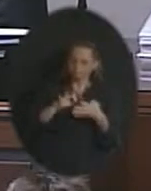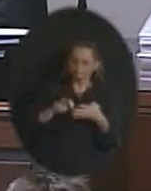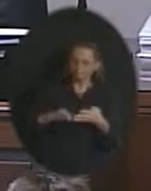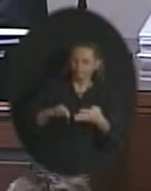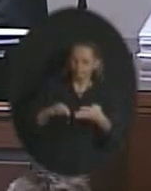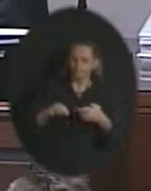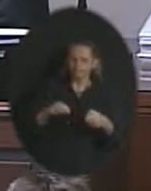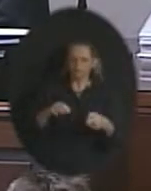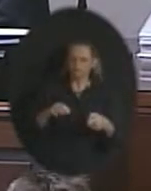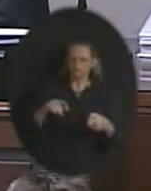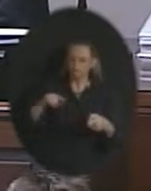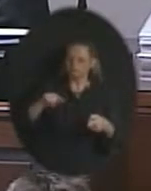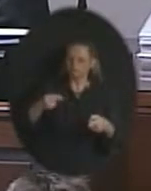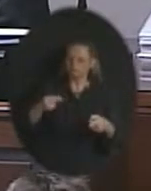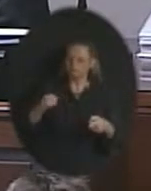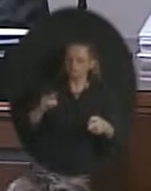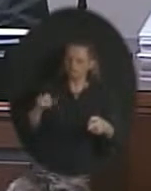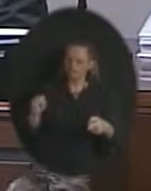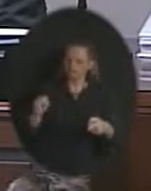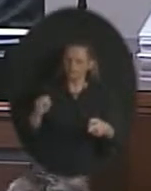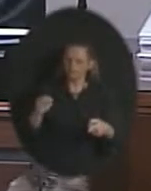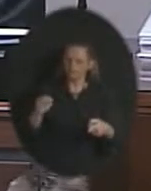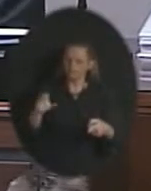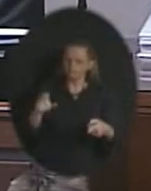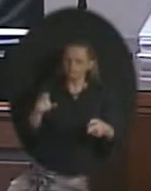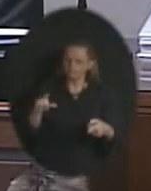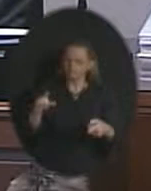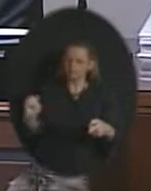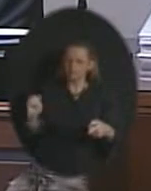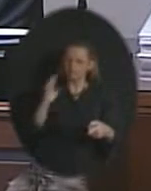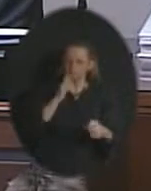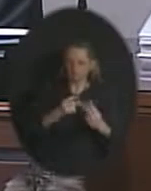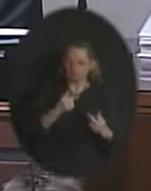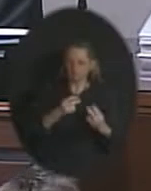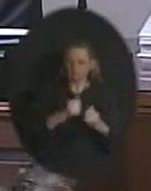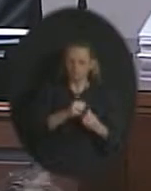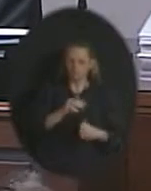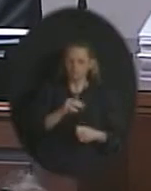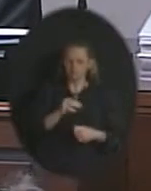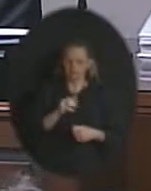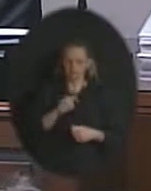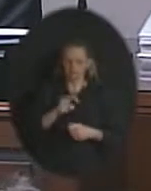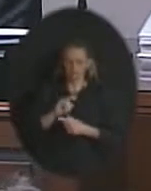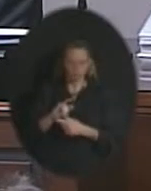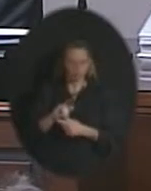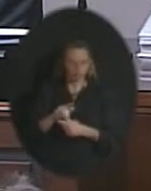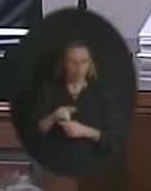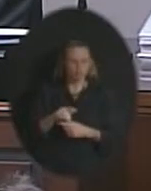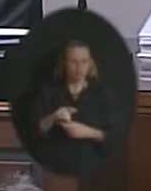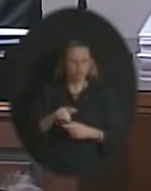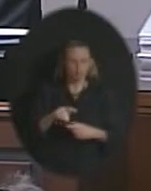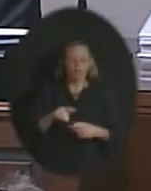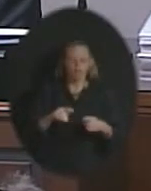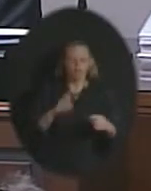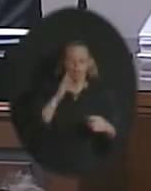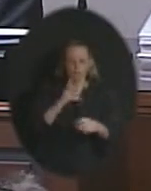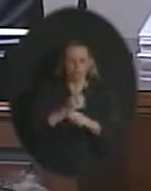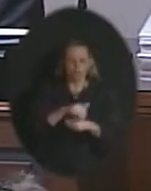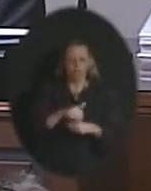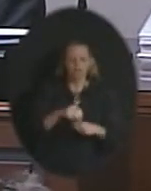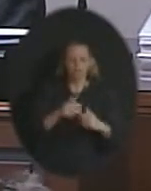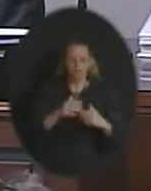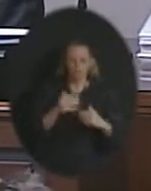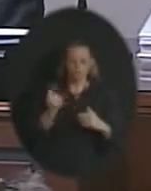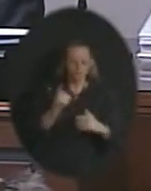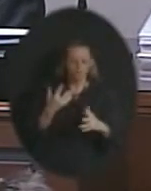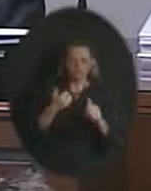McGee, the brokerage firm, visit with Merle and get a quarterly update on all projects going on. So that builder's risk is always updated. And we have